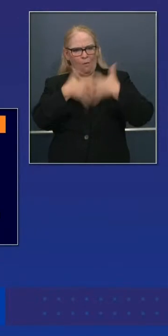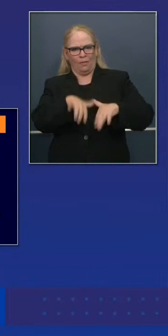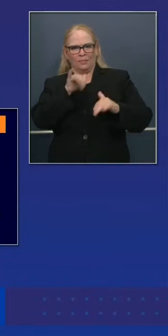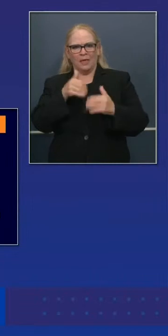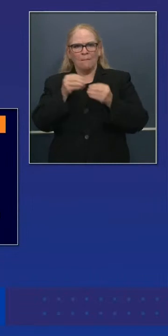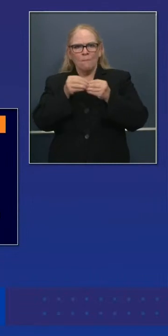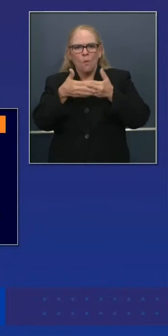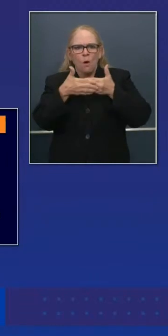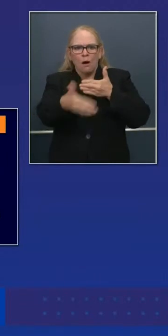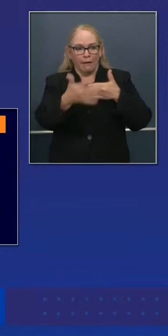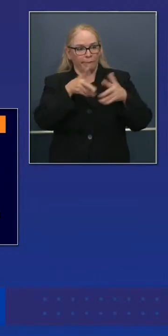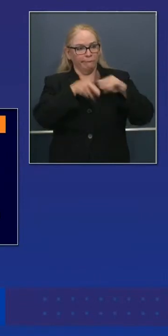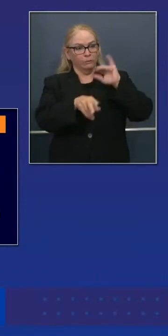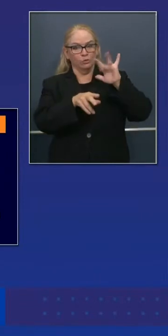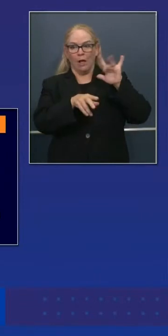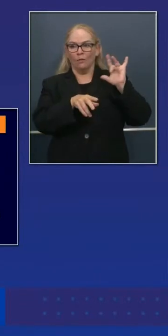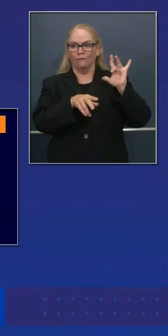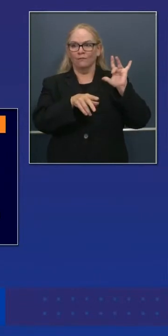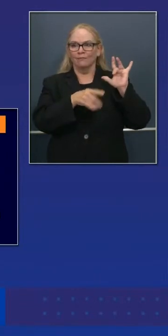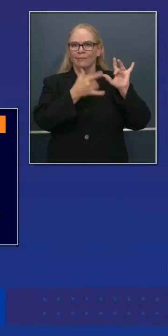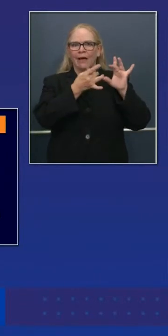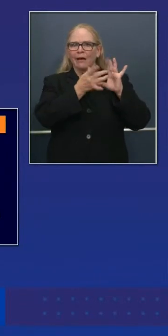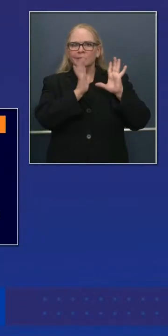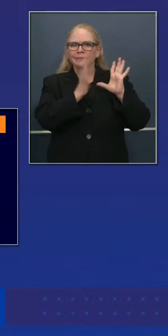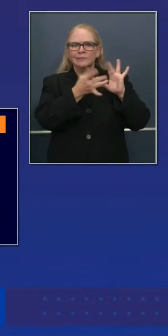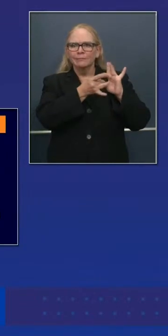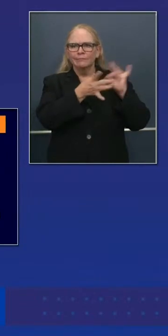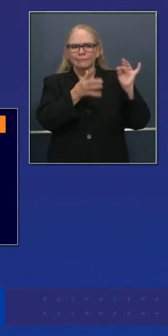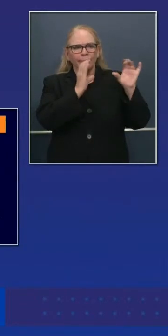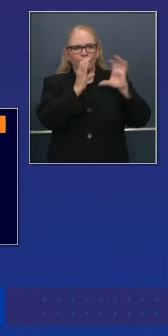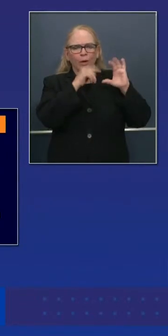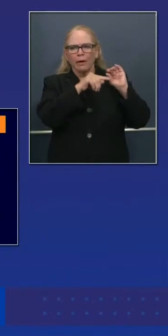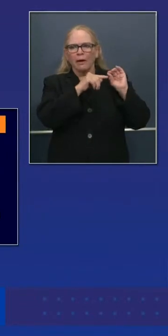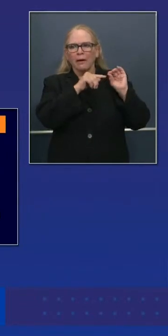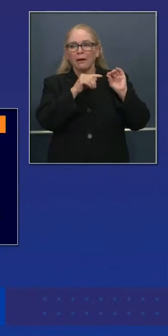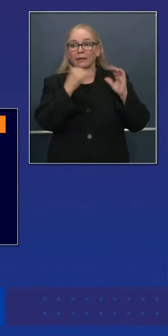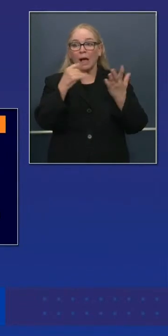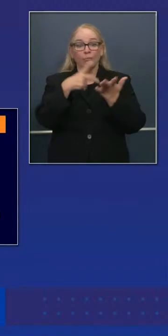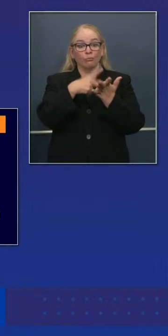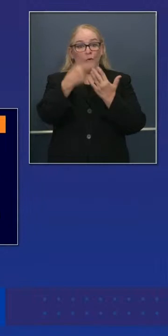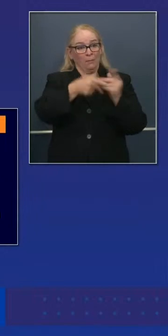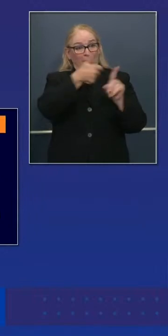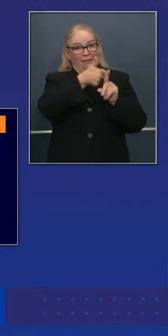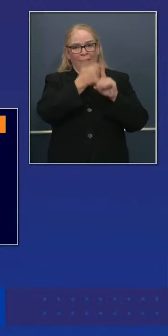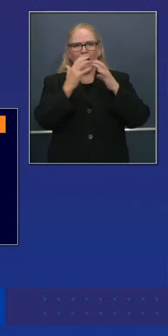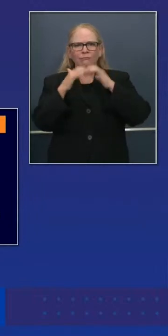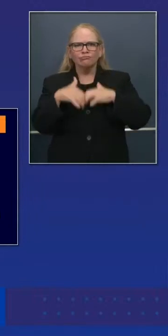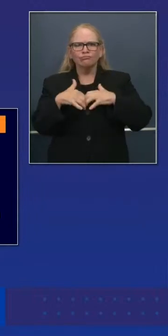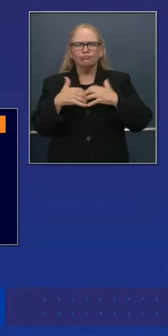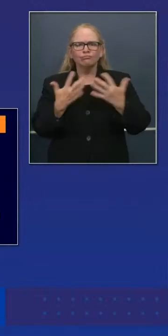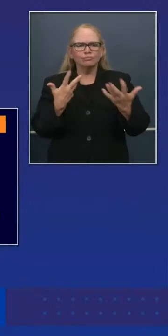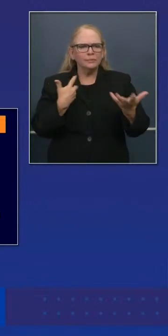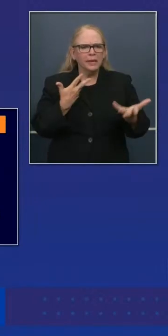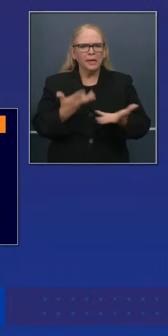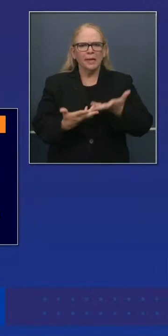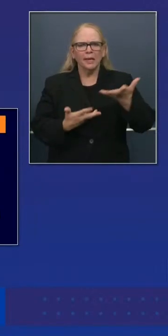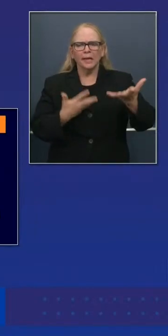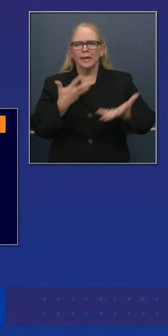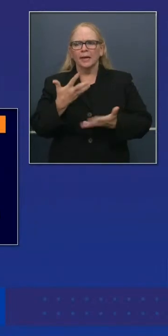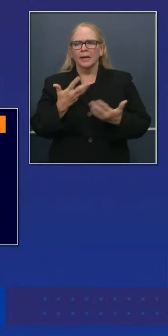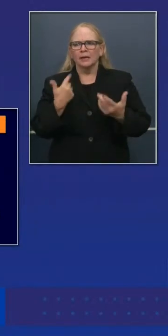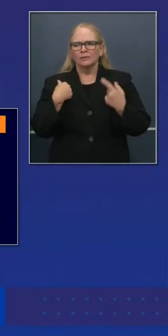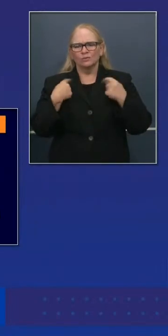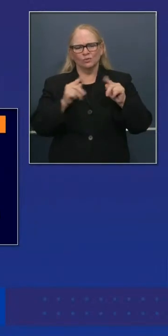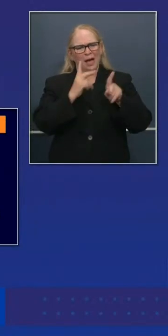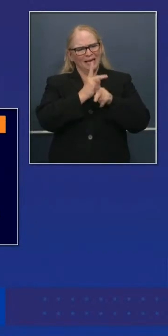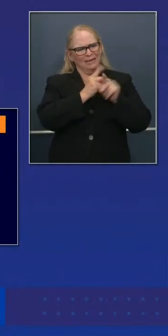a disconnect, and as a consequence, that program no longer exists, and there's been no bridge. The bridge program, however, we